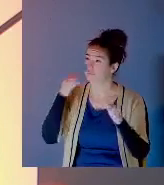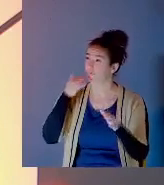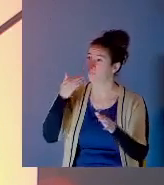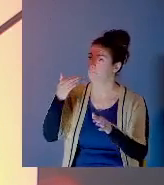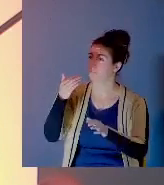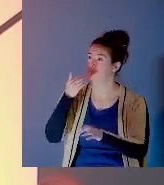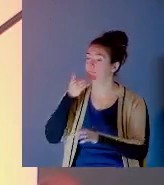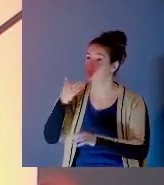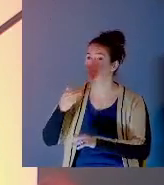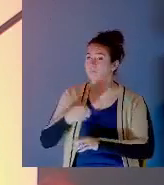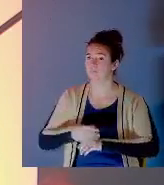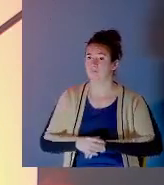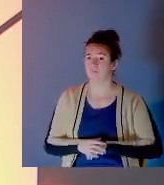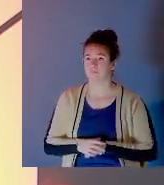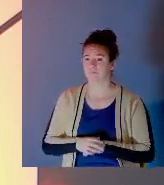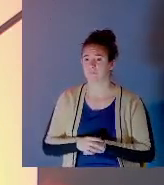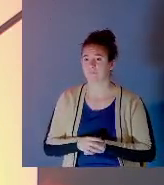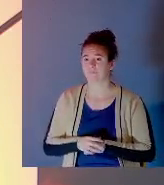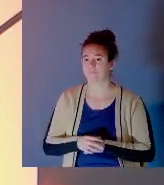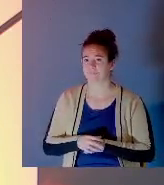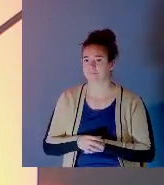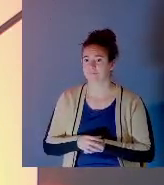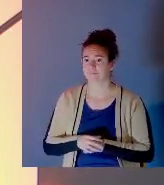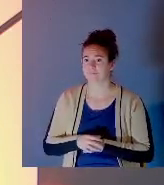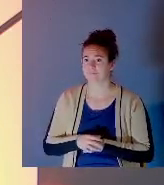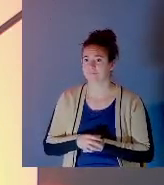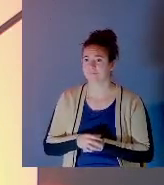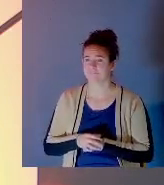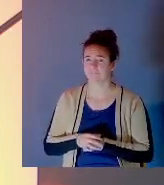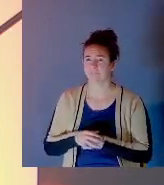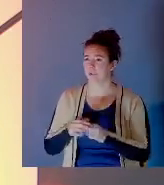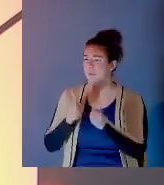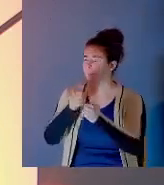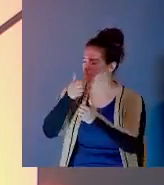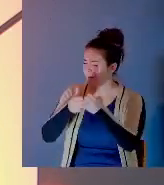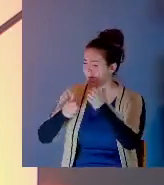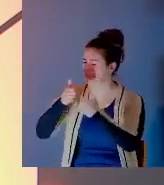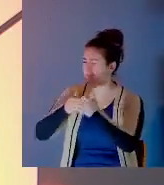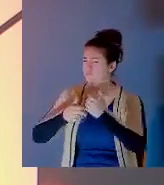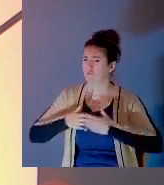good. With every breath that I am able,